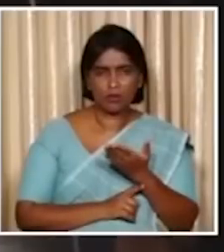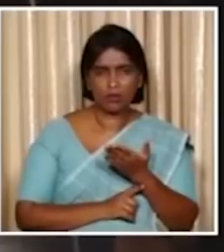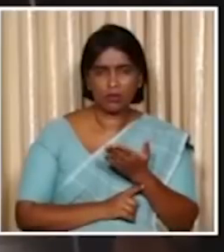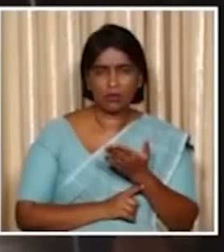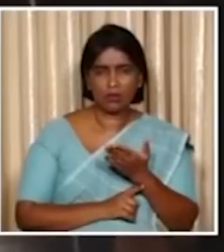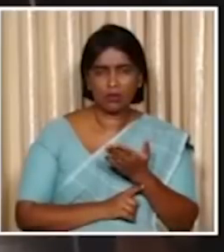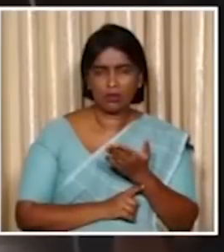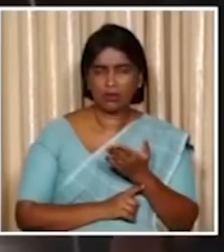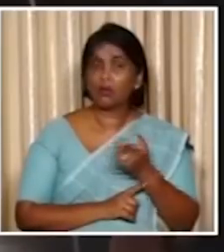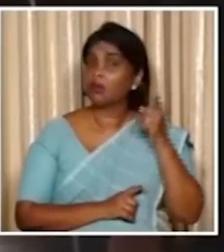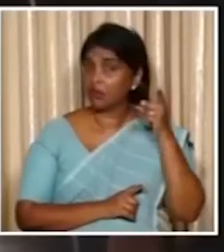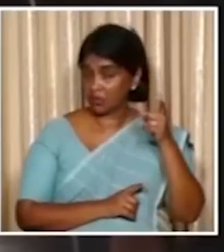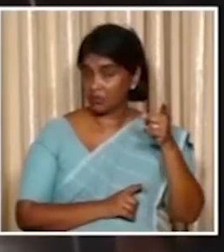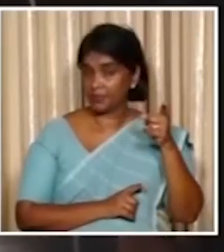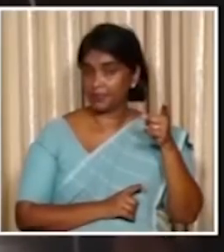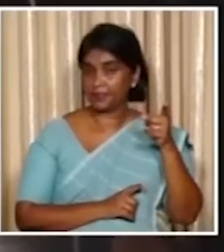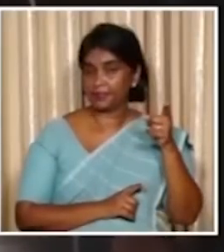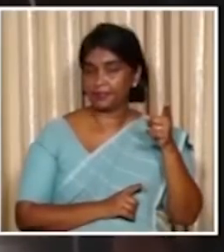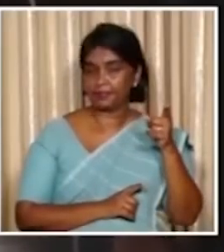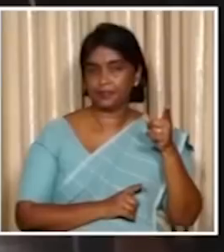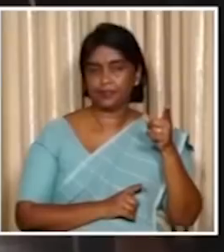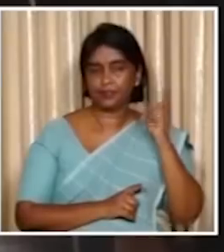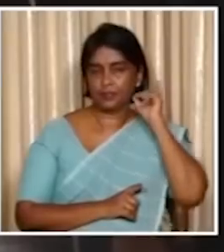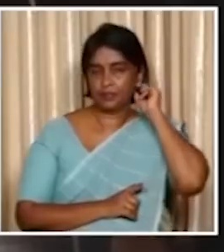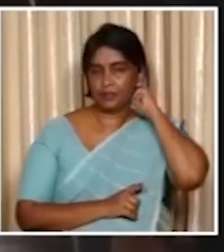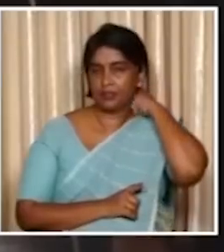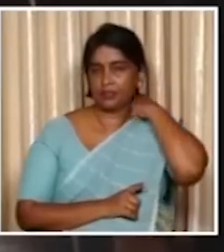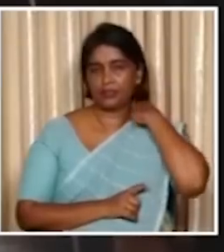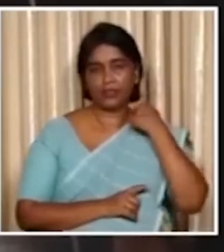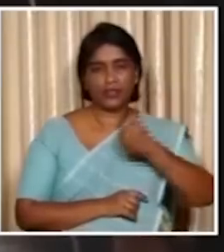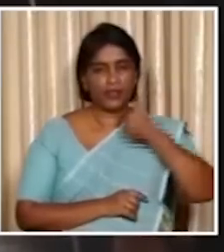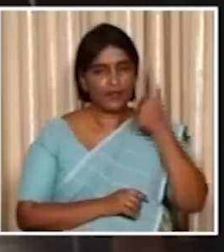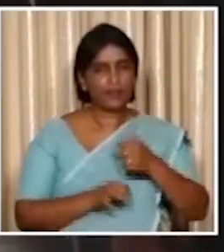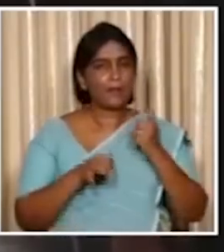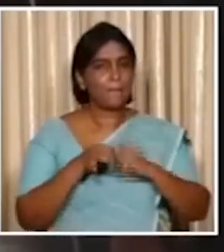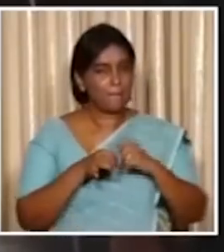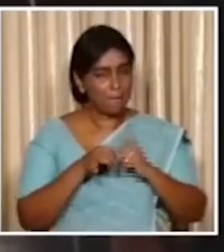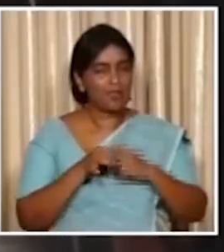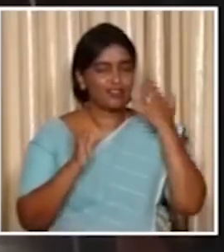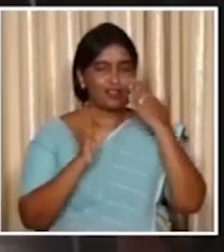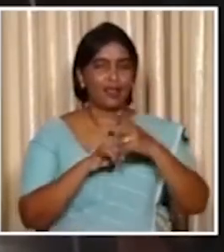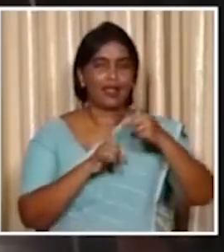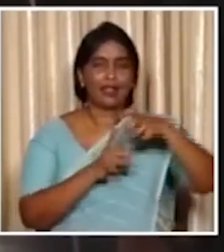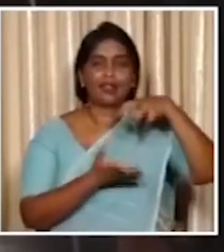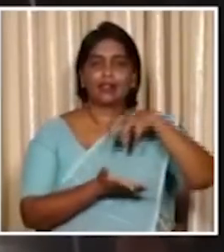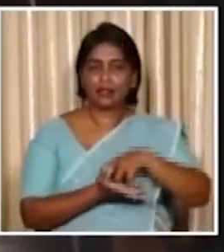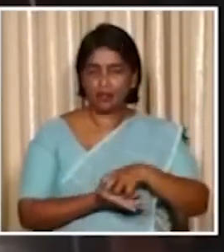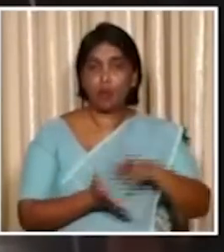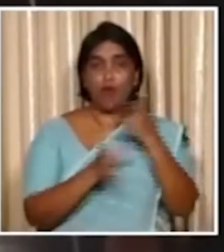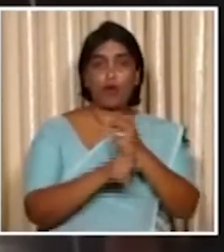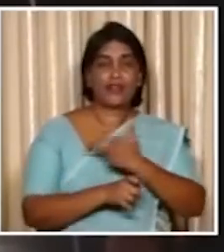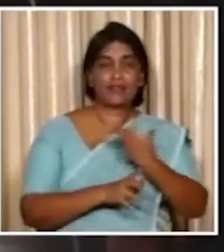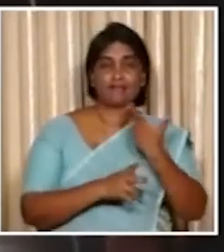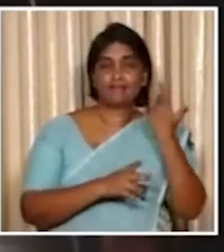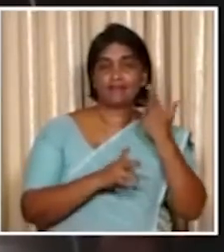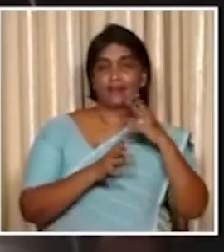a district question is being asked, immediately shout Kotia, right? That you just jump from this side to that